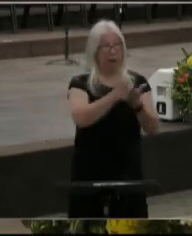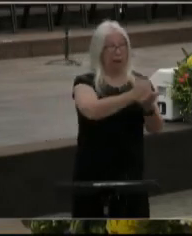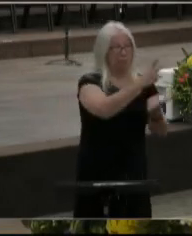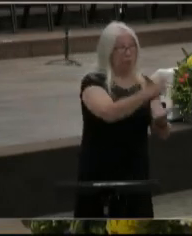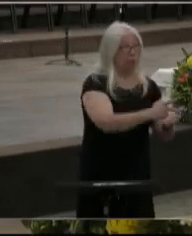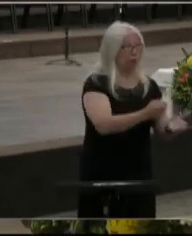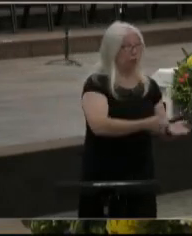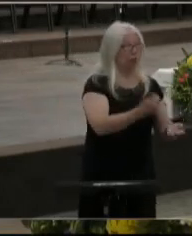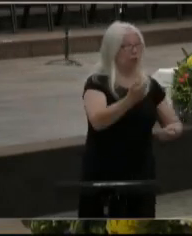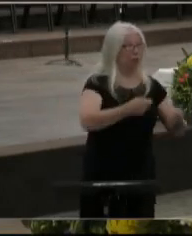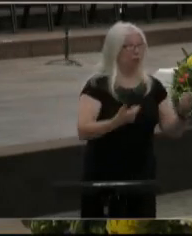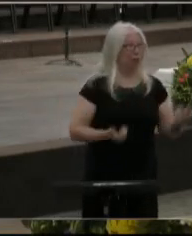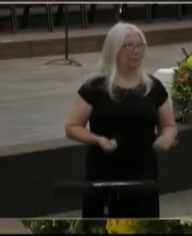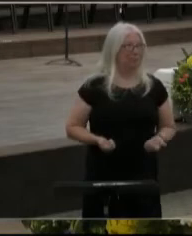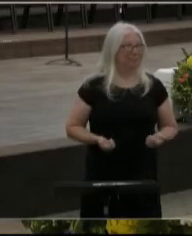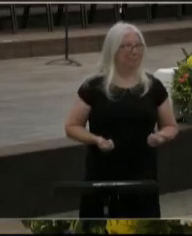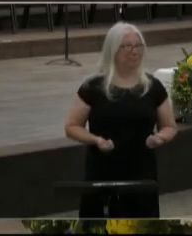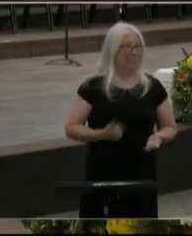somebody and couldn't get rid of them?